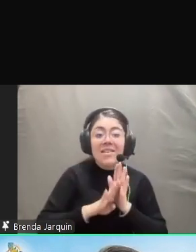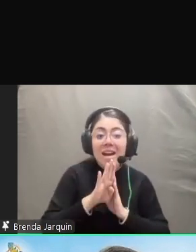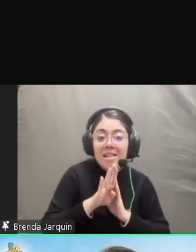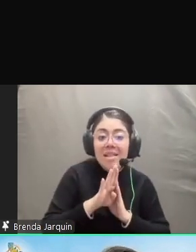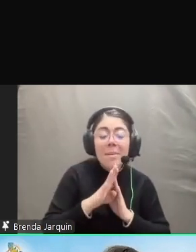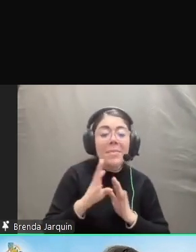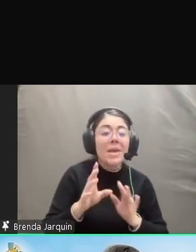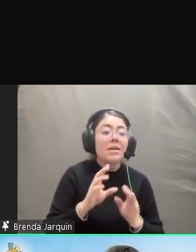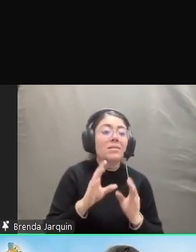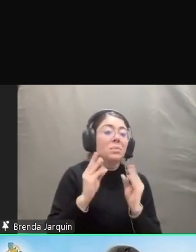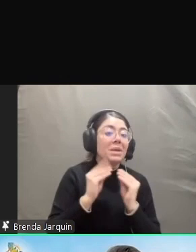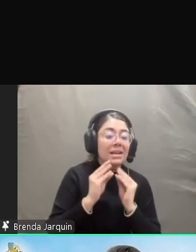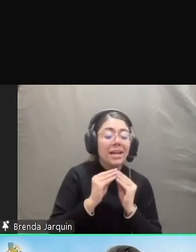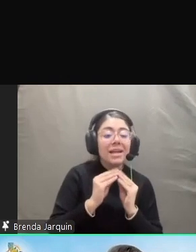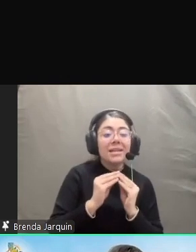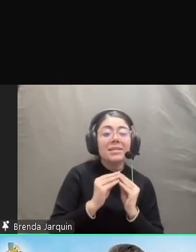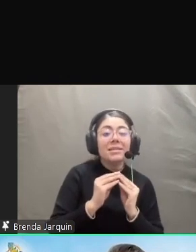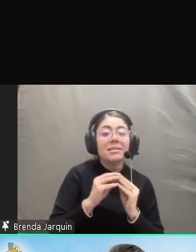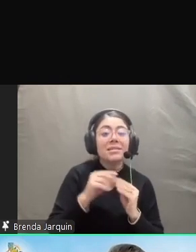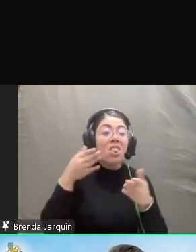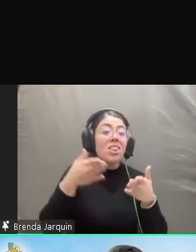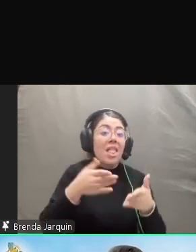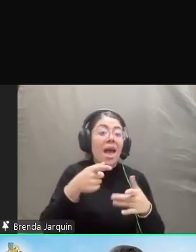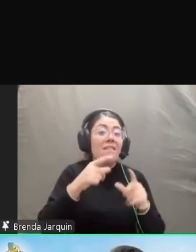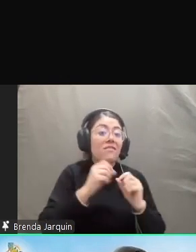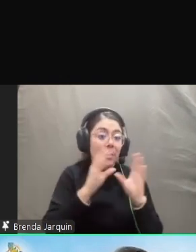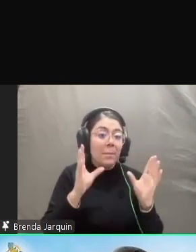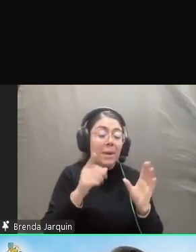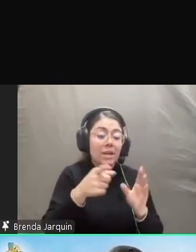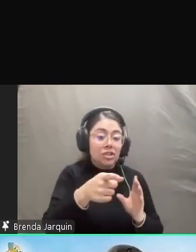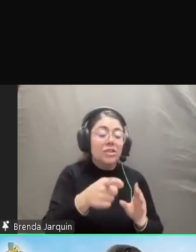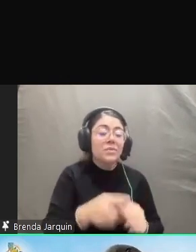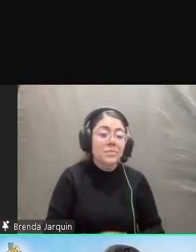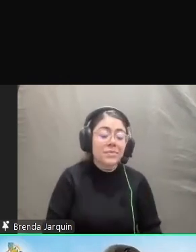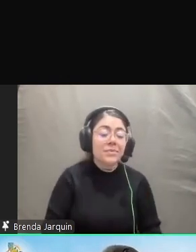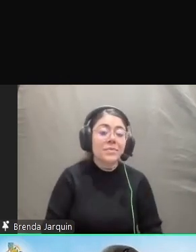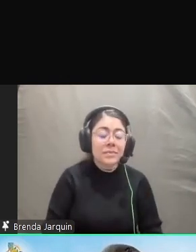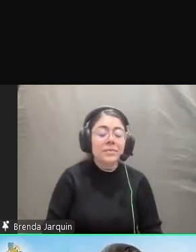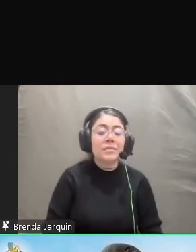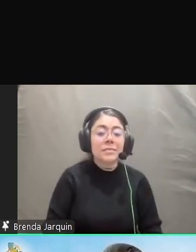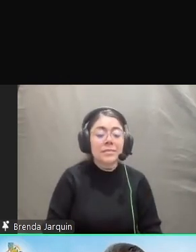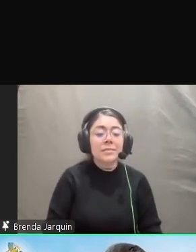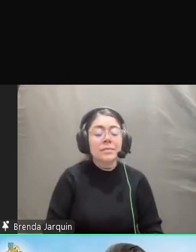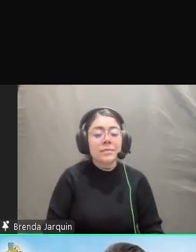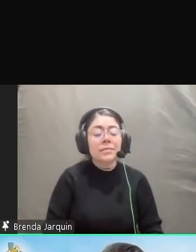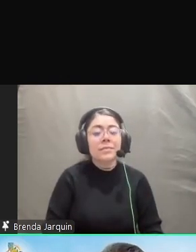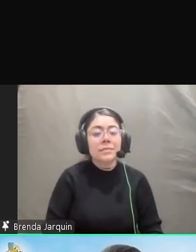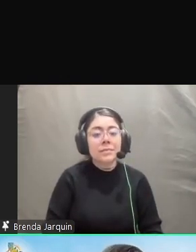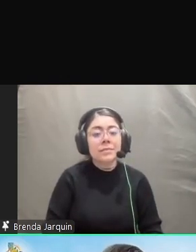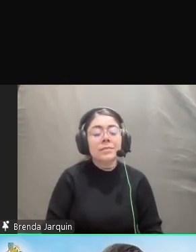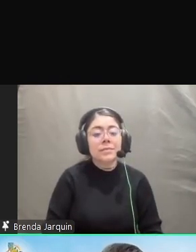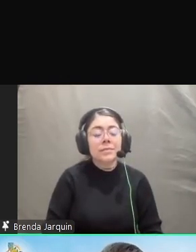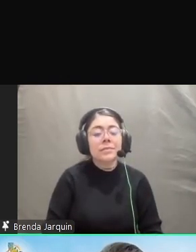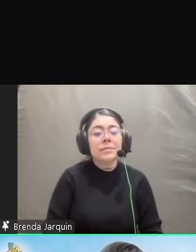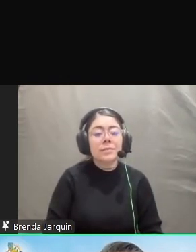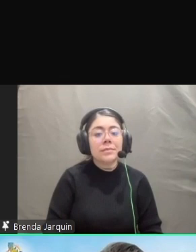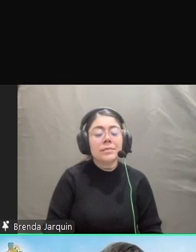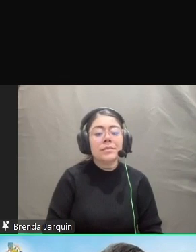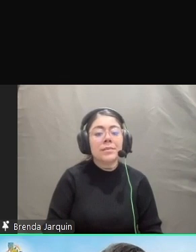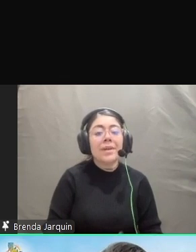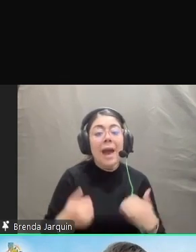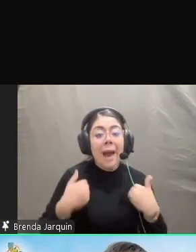that whenever we're able to manage the logistics, having joint staff training and